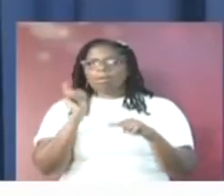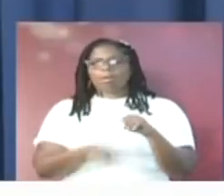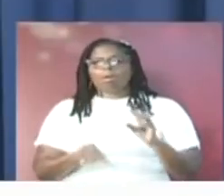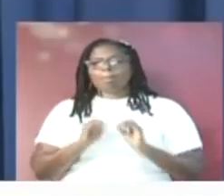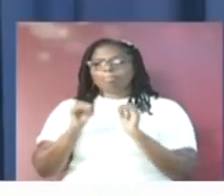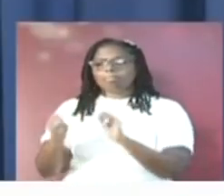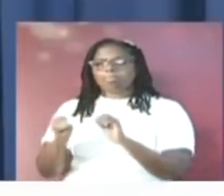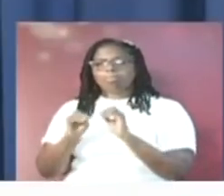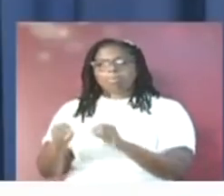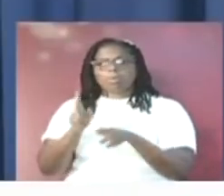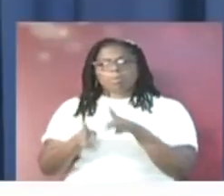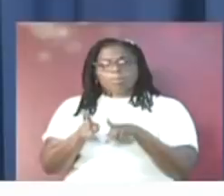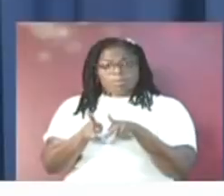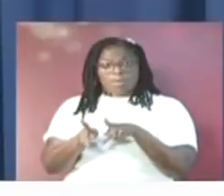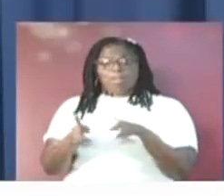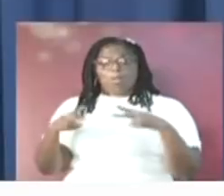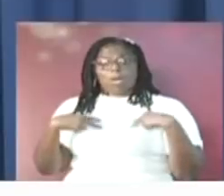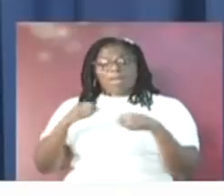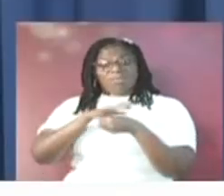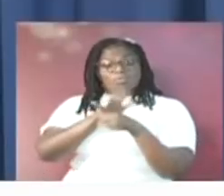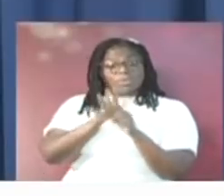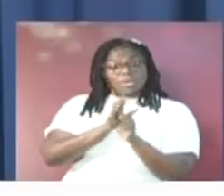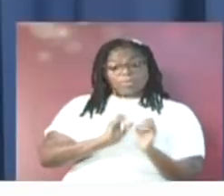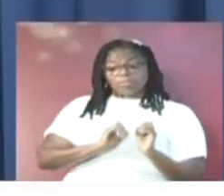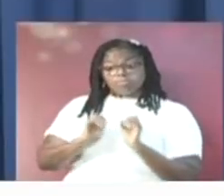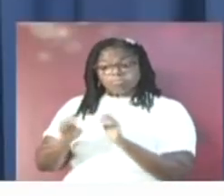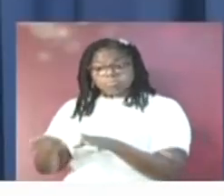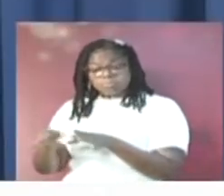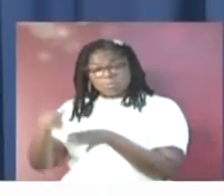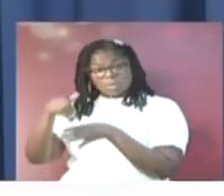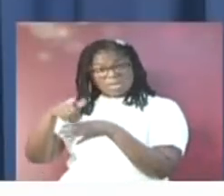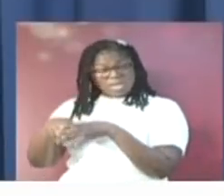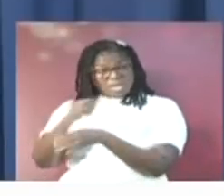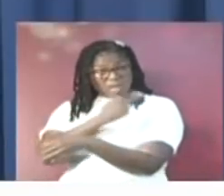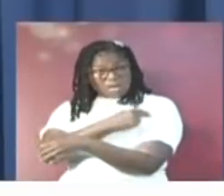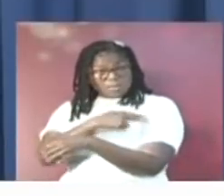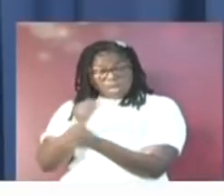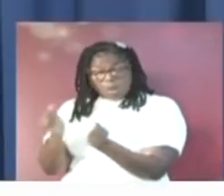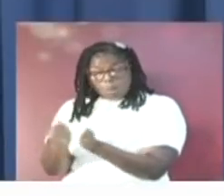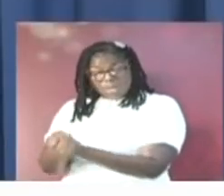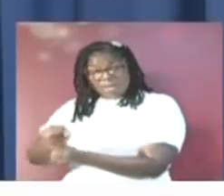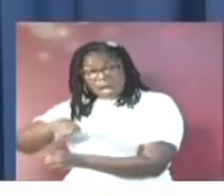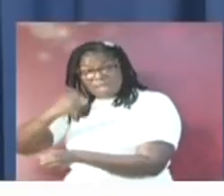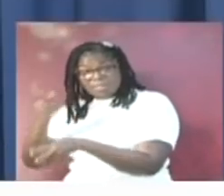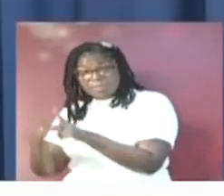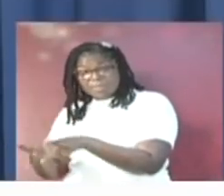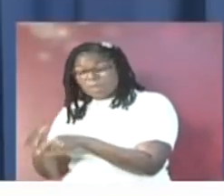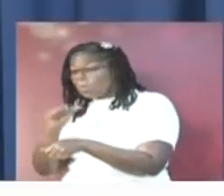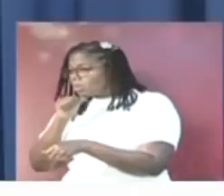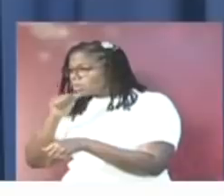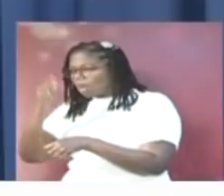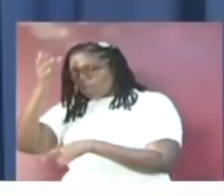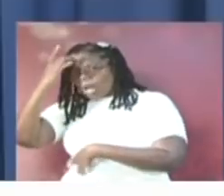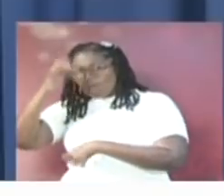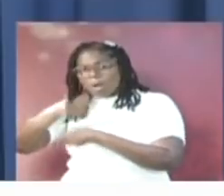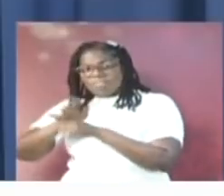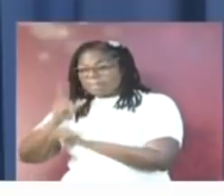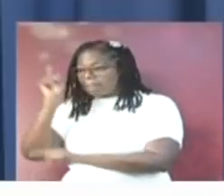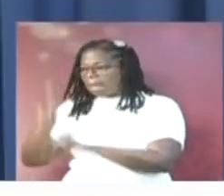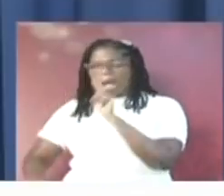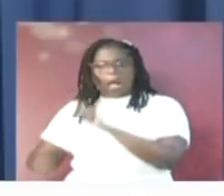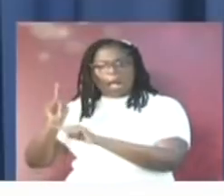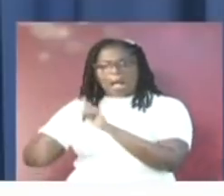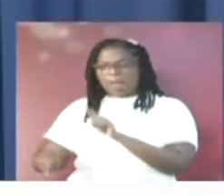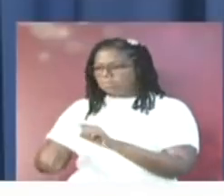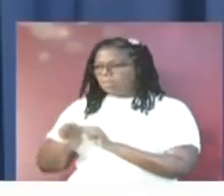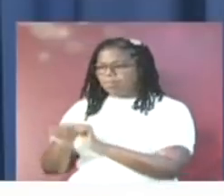system. That is a no-no. So please, Trinidad and Tobago. I